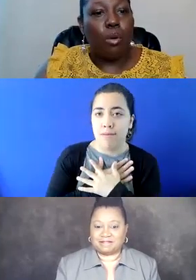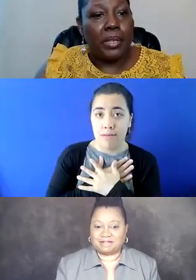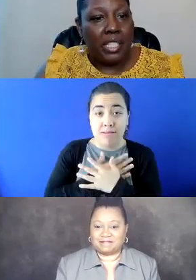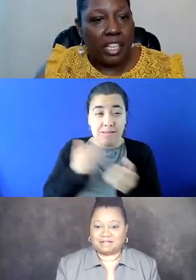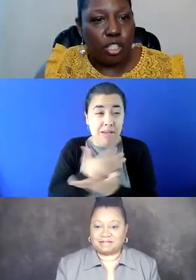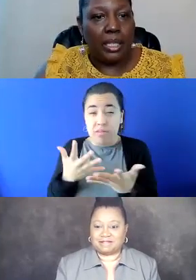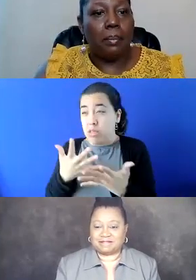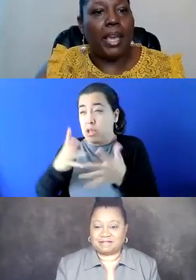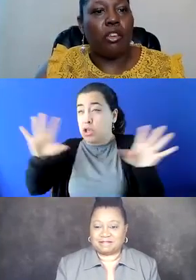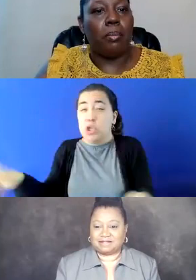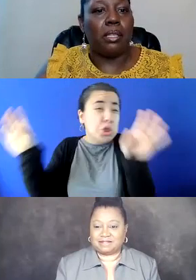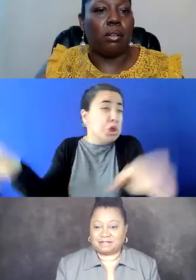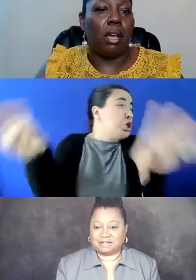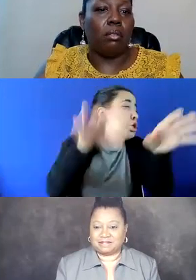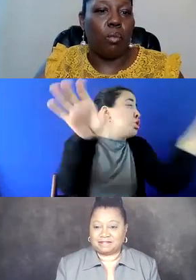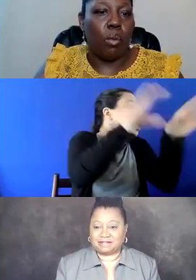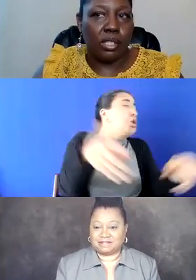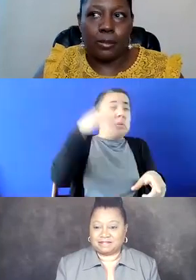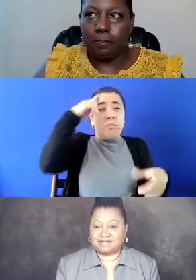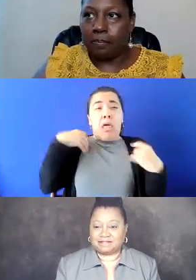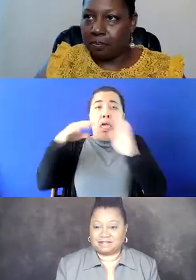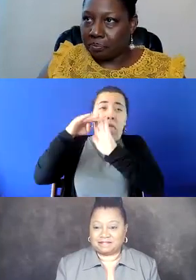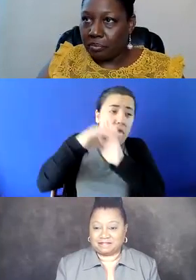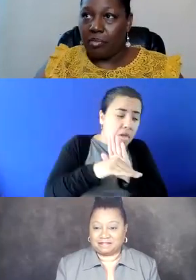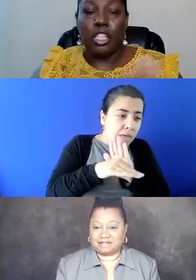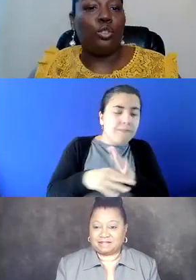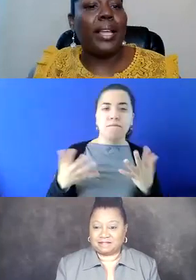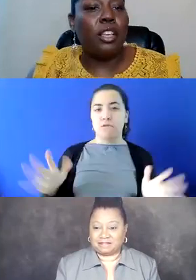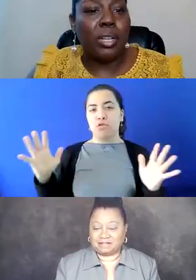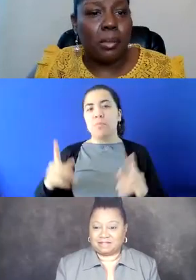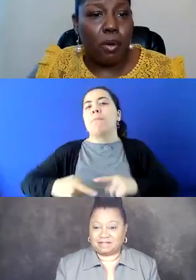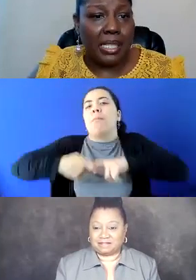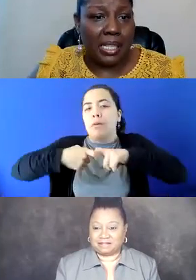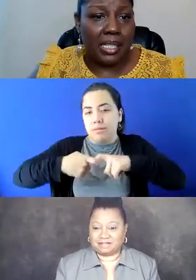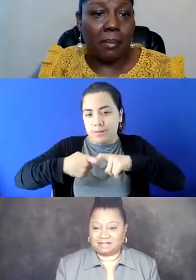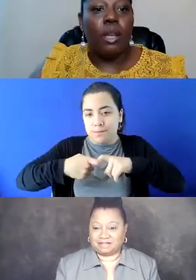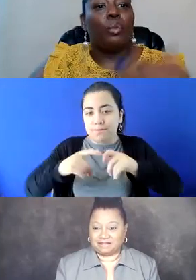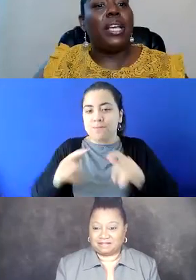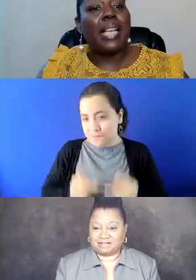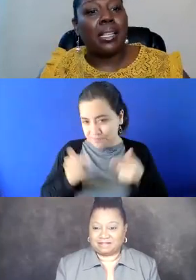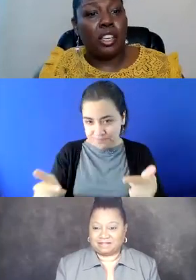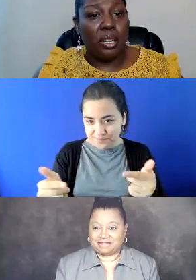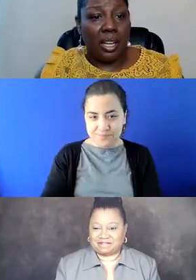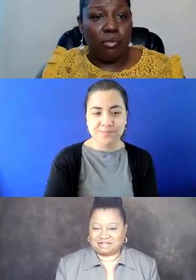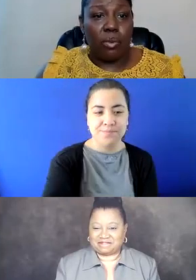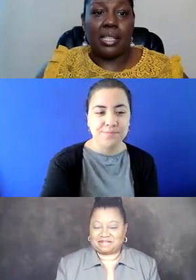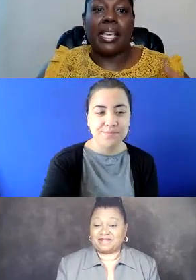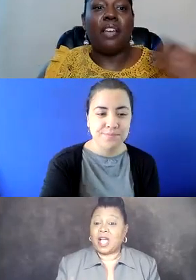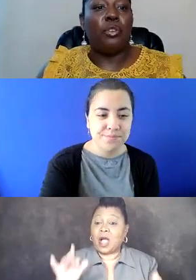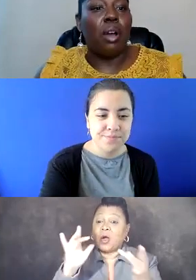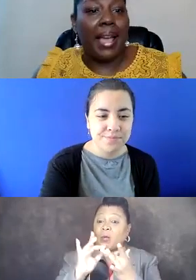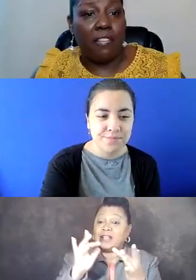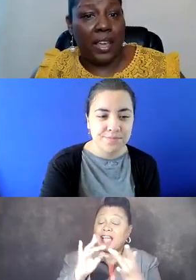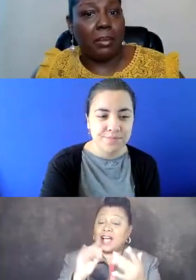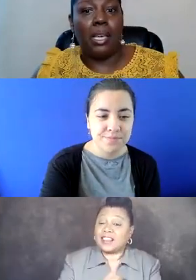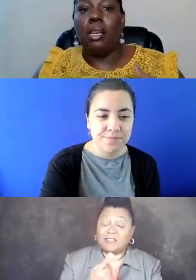that will potentially make your mental health worse. Strengthen your support system. Reach out to your loved ones. If